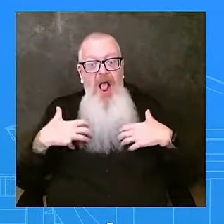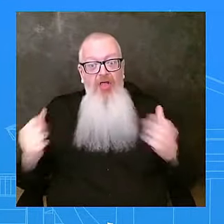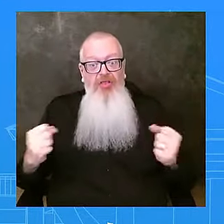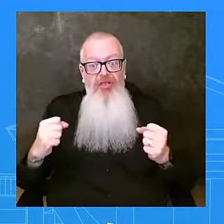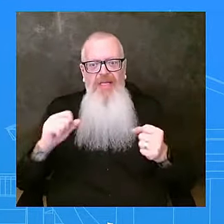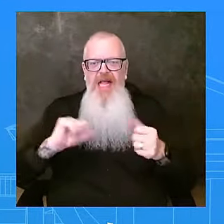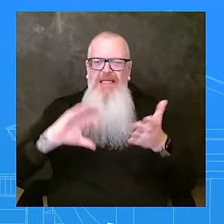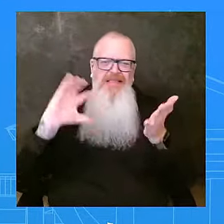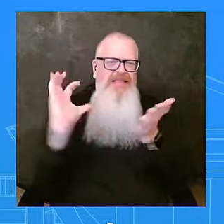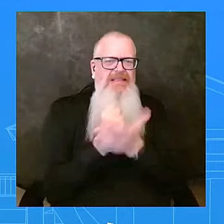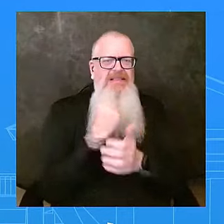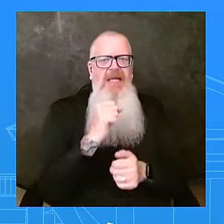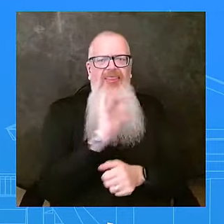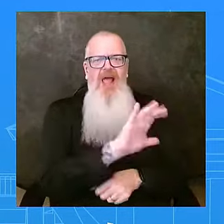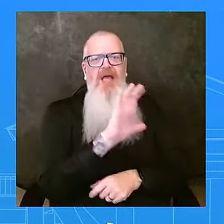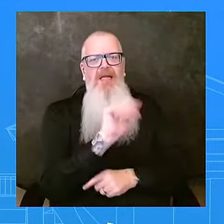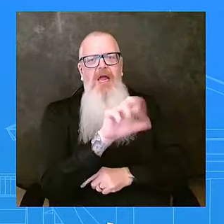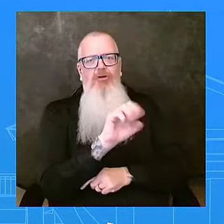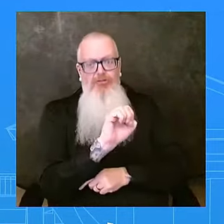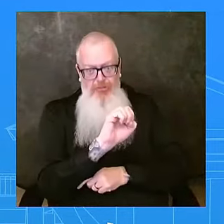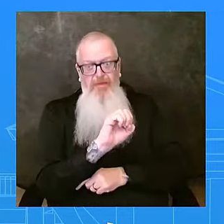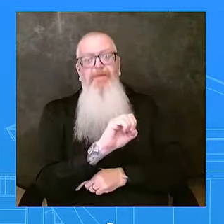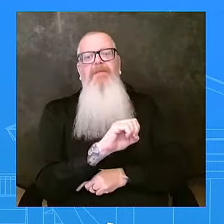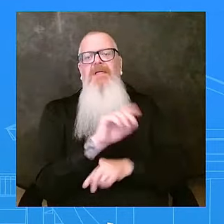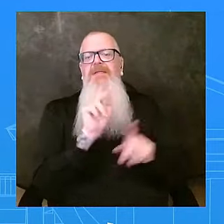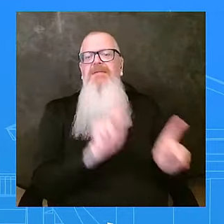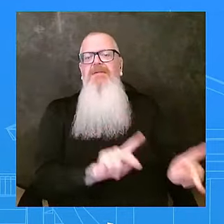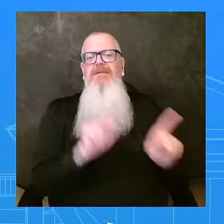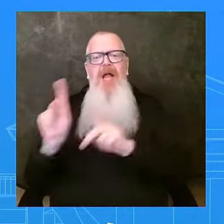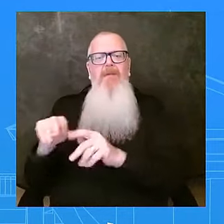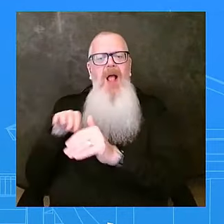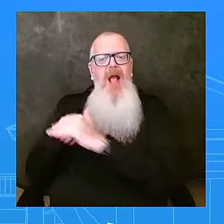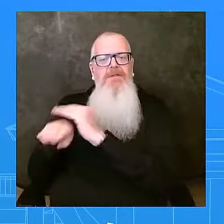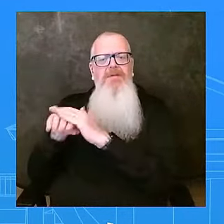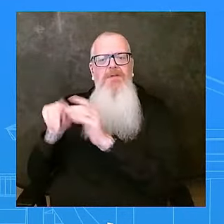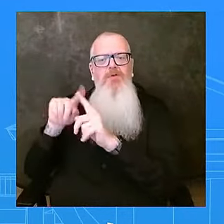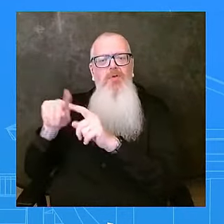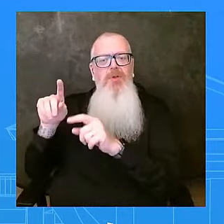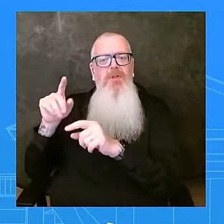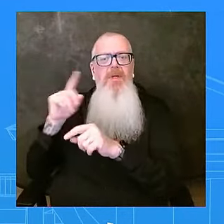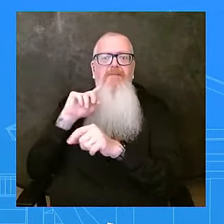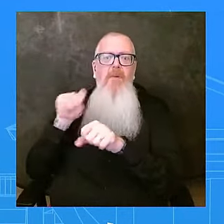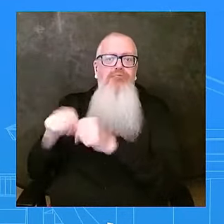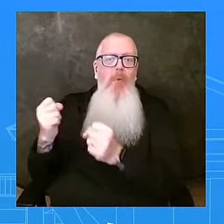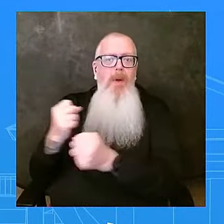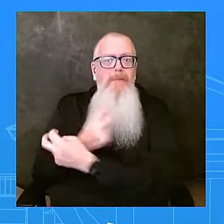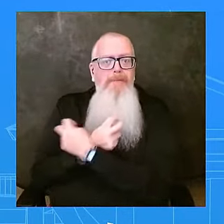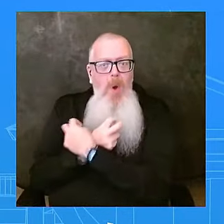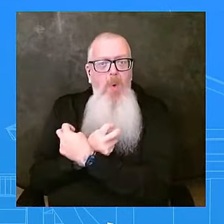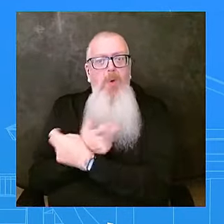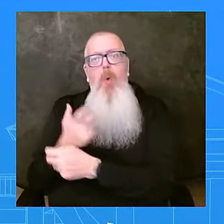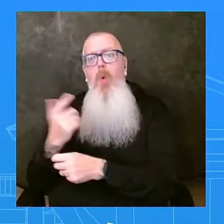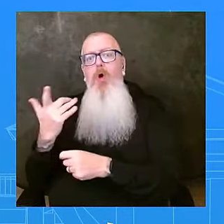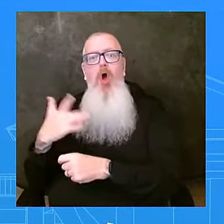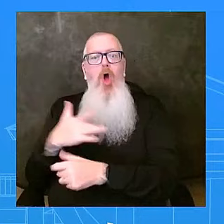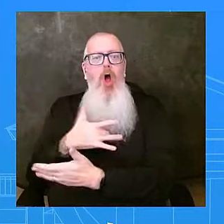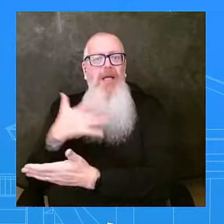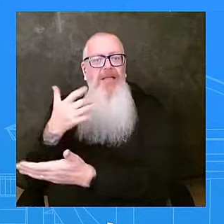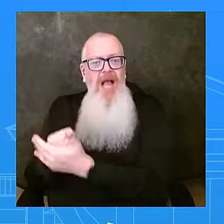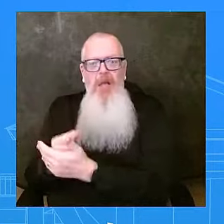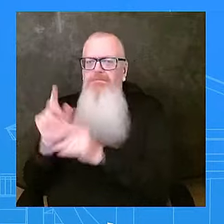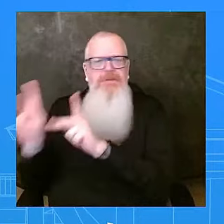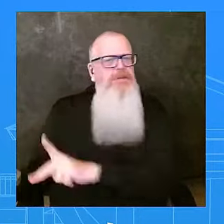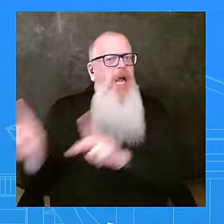the same way you access care for a broken bone or a heart attack. Addressing mental health crisis is a